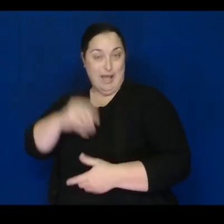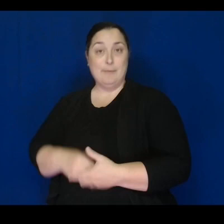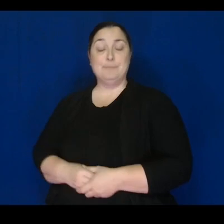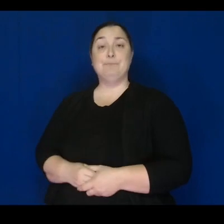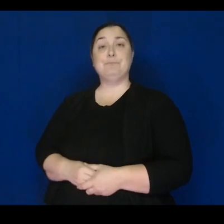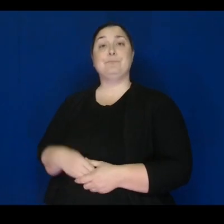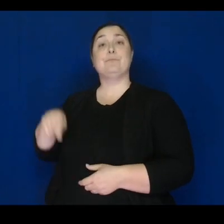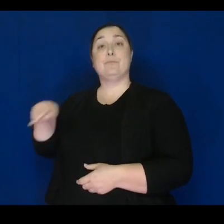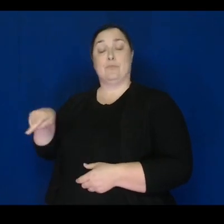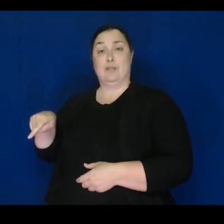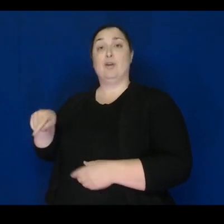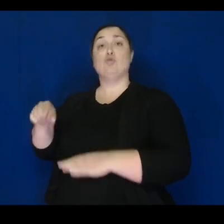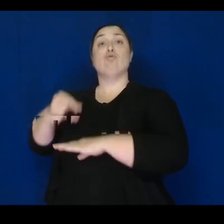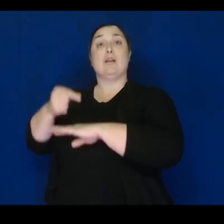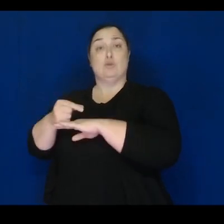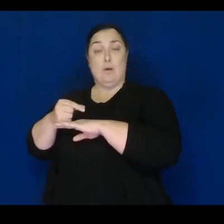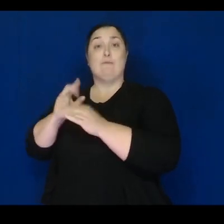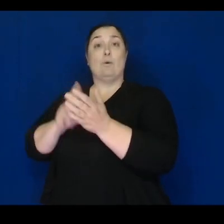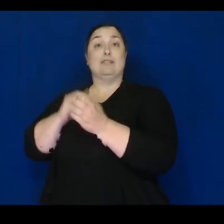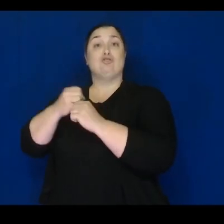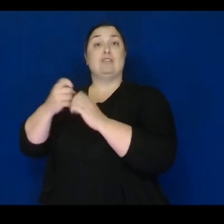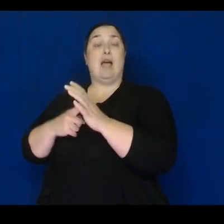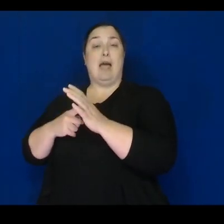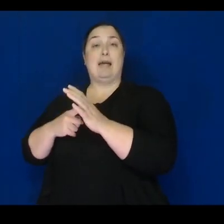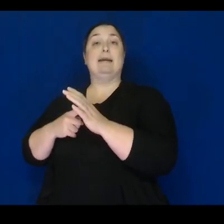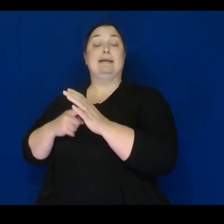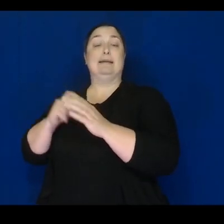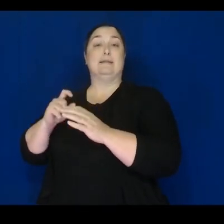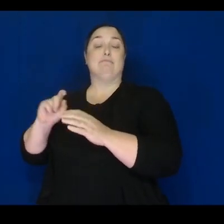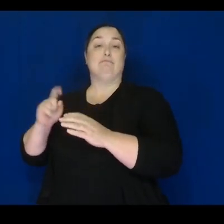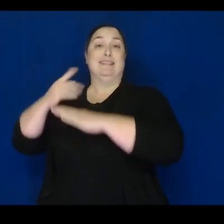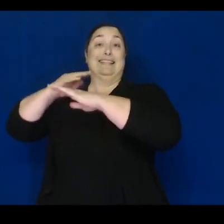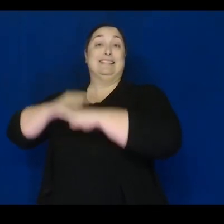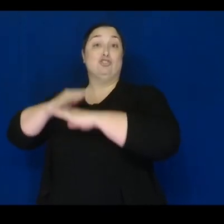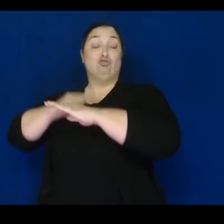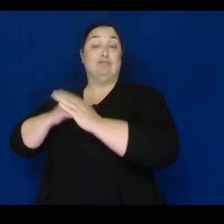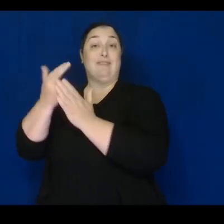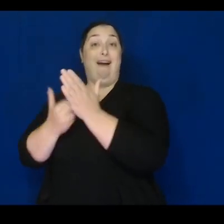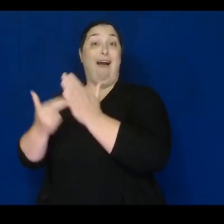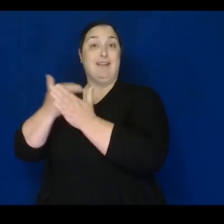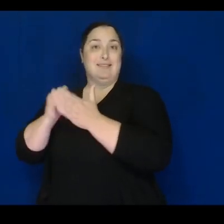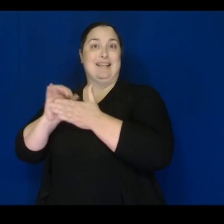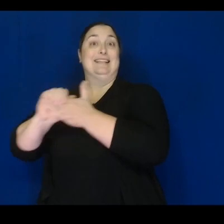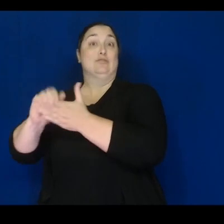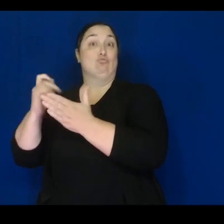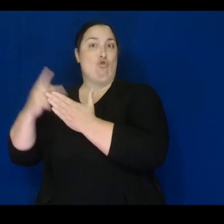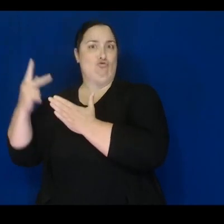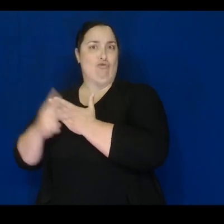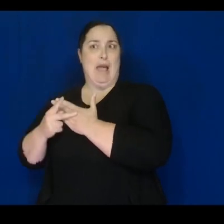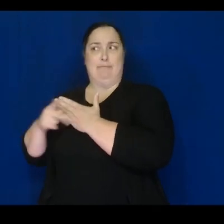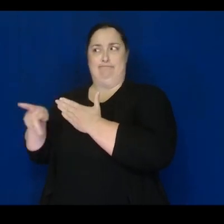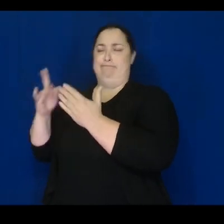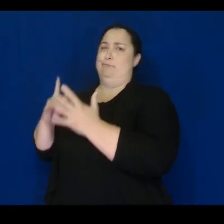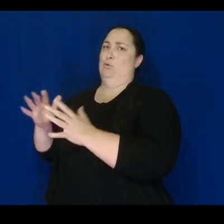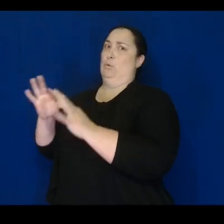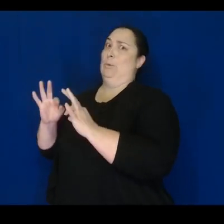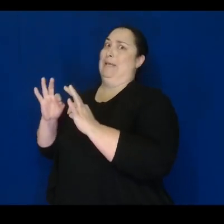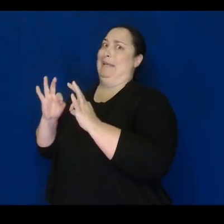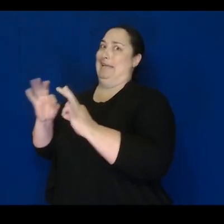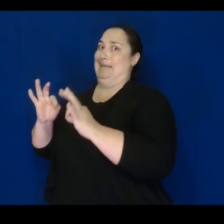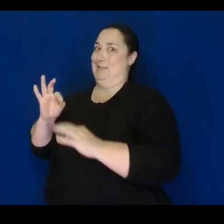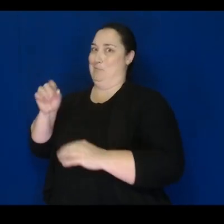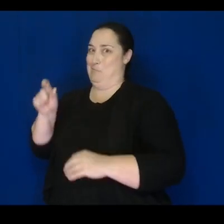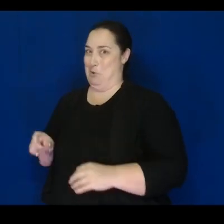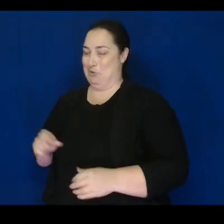graduate of the National Gallery of Australia's Indigenous Arts Leadership Program and an extraordinary, unique person. And I